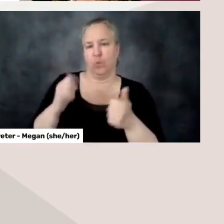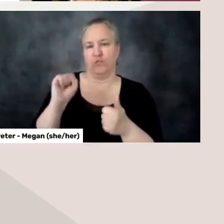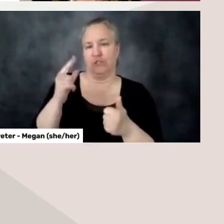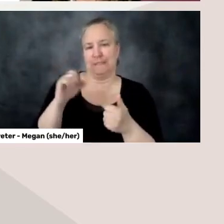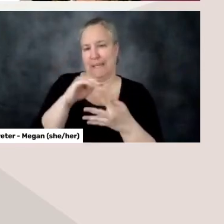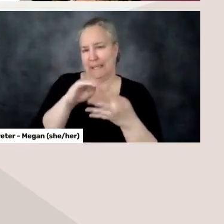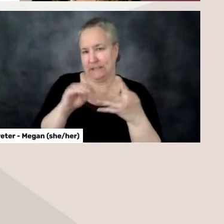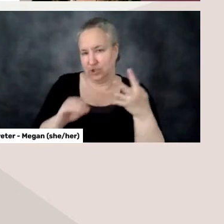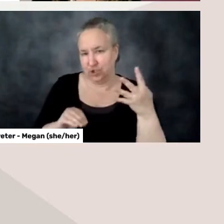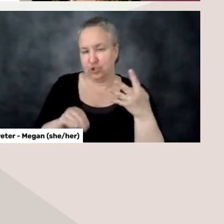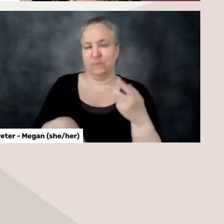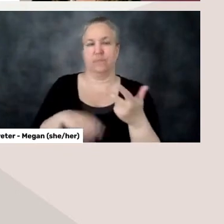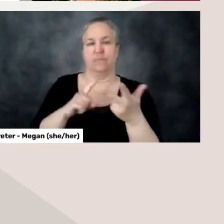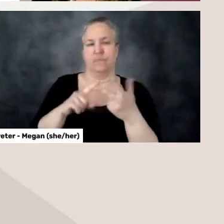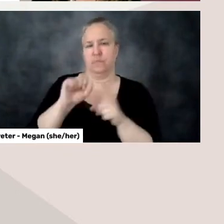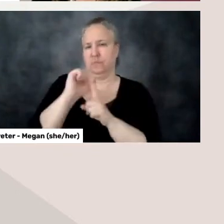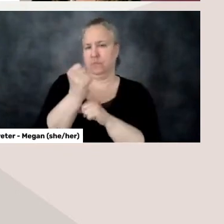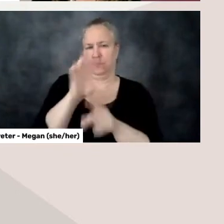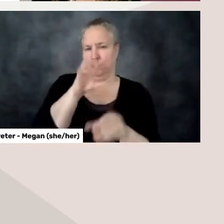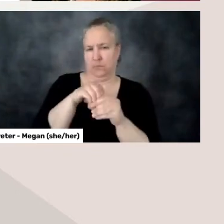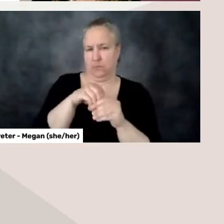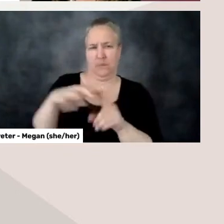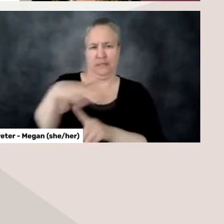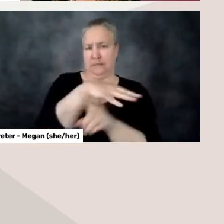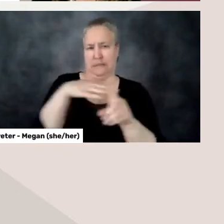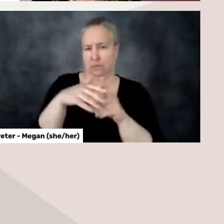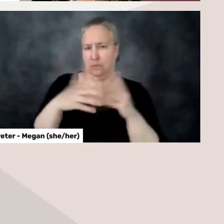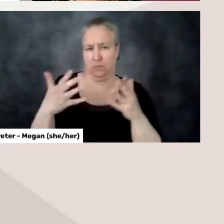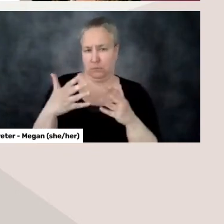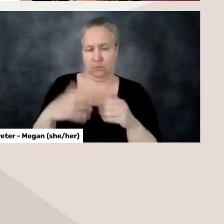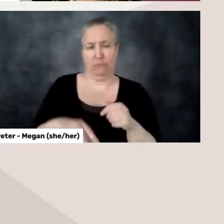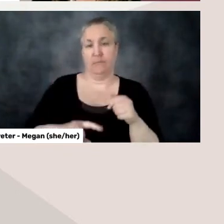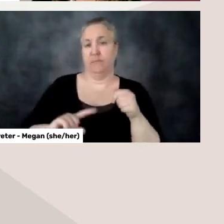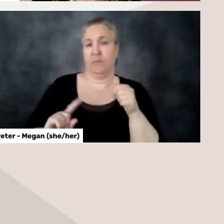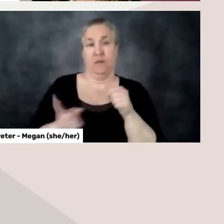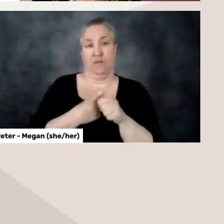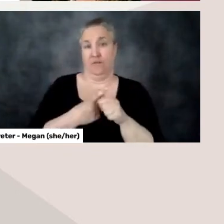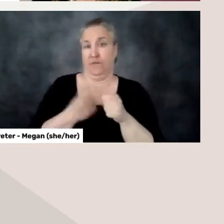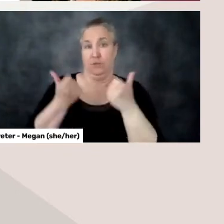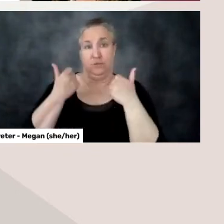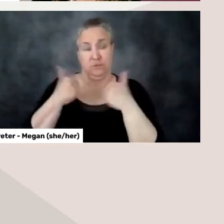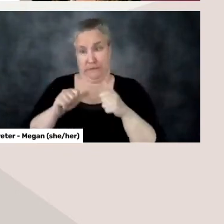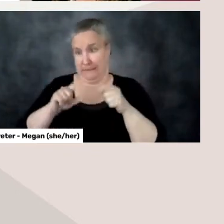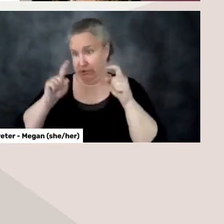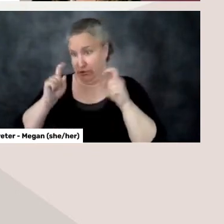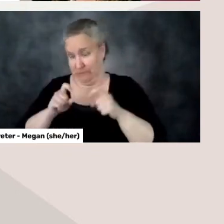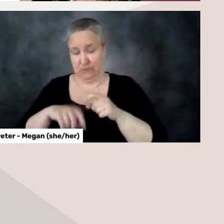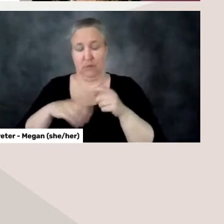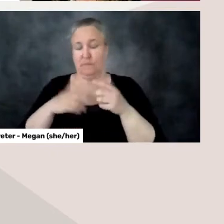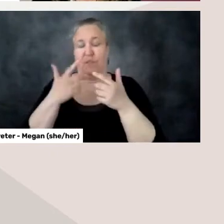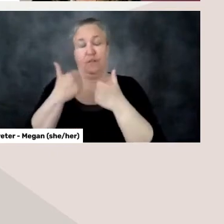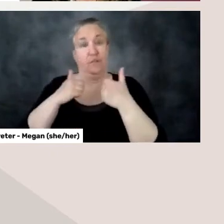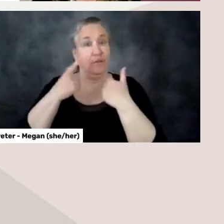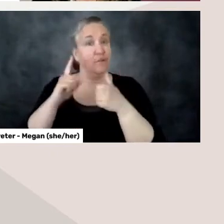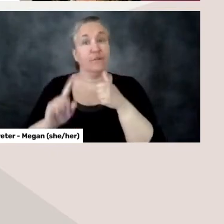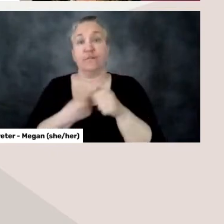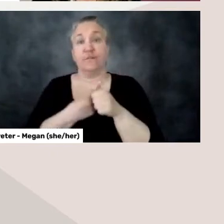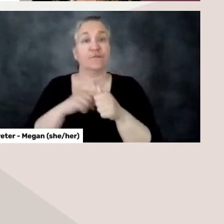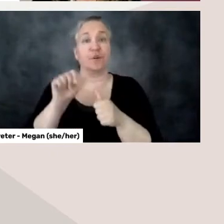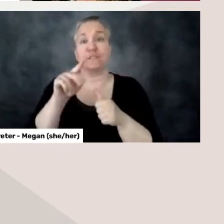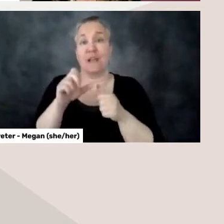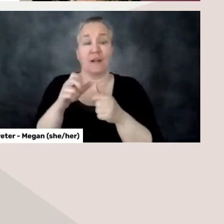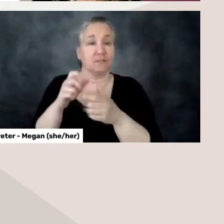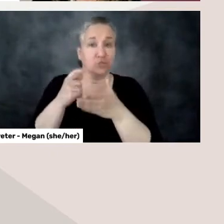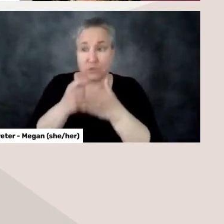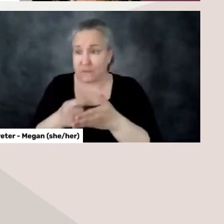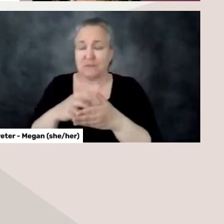It has to do with the scenario, the setting. Is this first line treatment, second line treatment, third line treatment? And this really